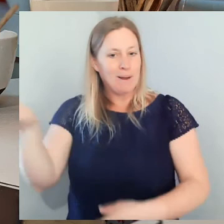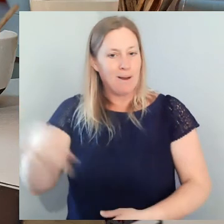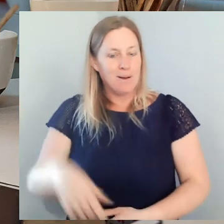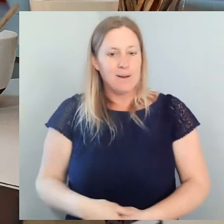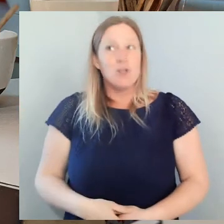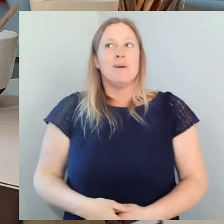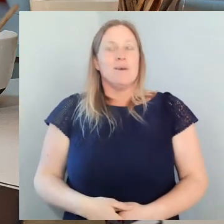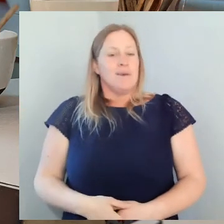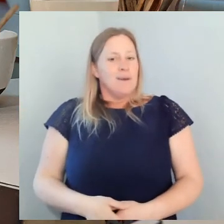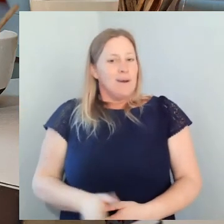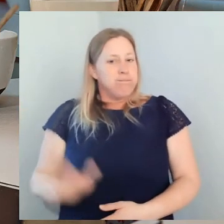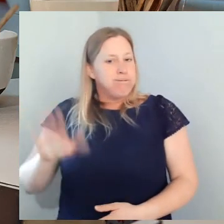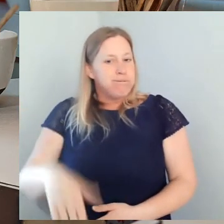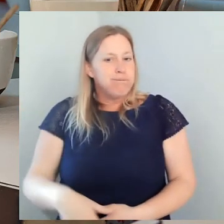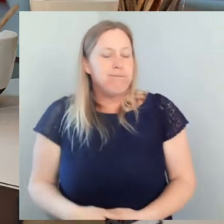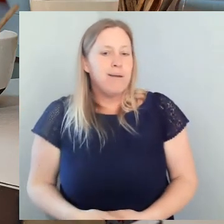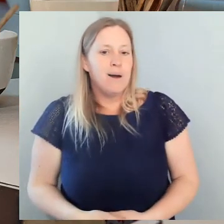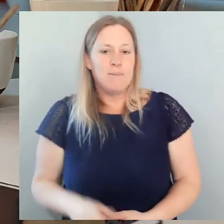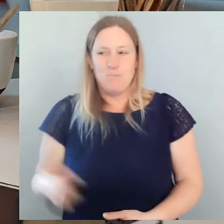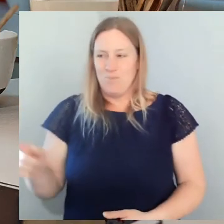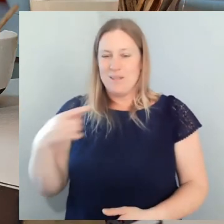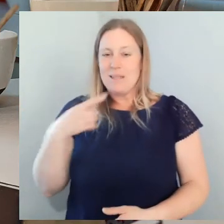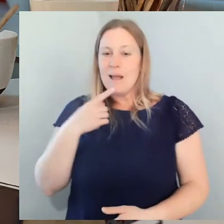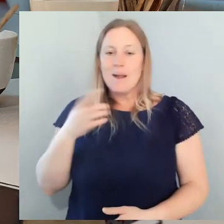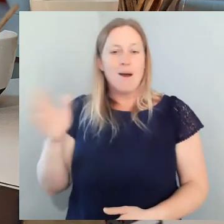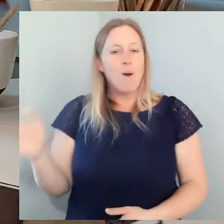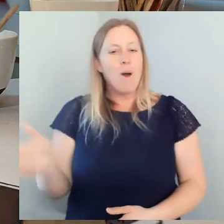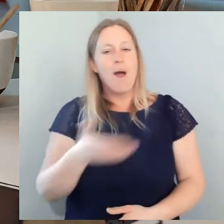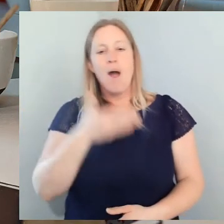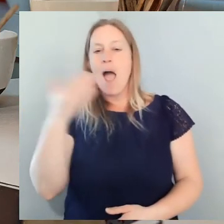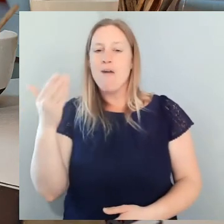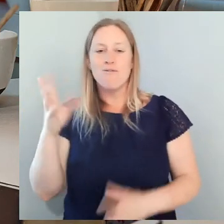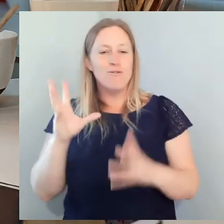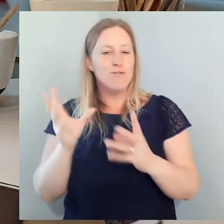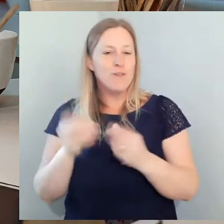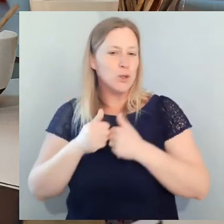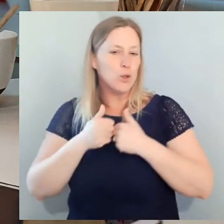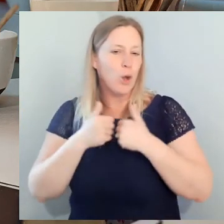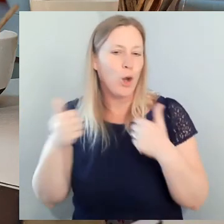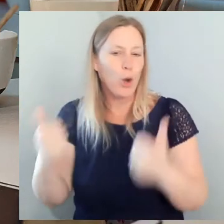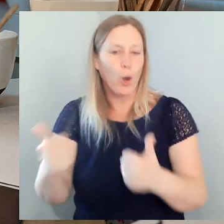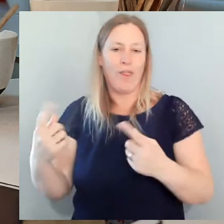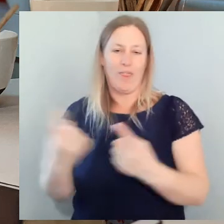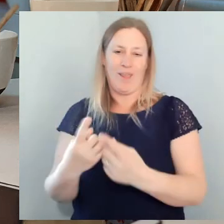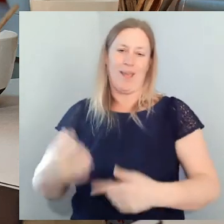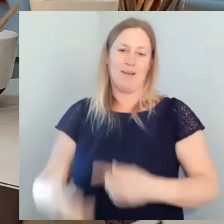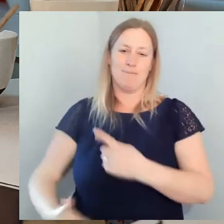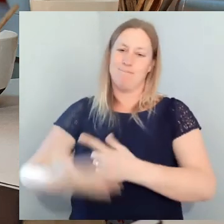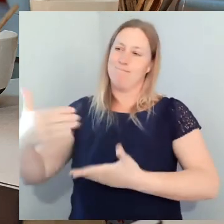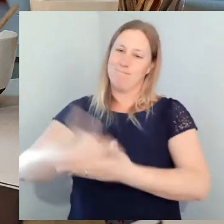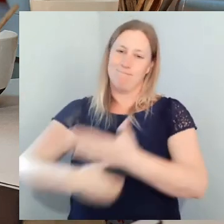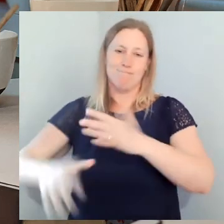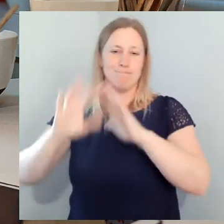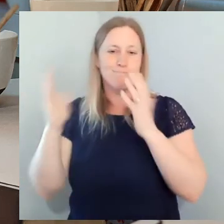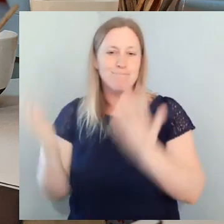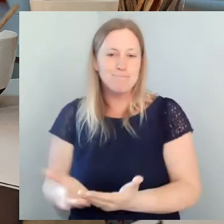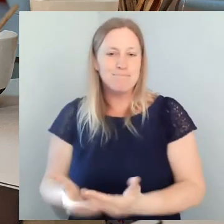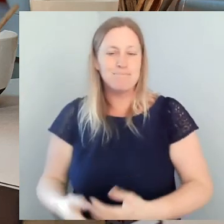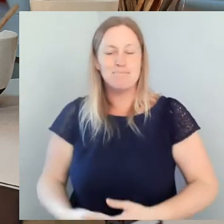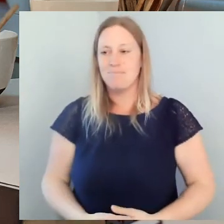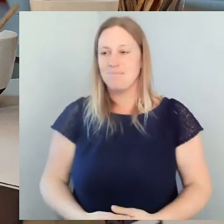said to Pippa. My daughter rolled her eyes, looking like she'd heard enough of it, but muttered something about it all being a good